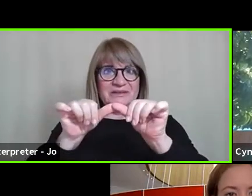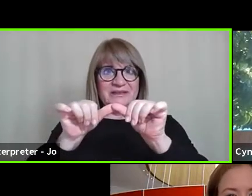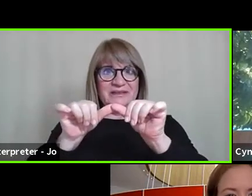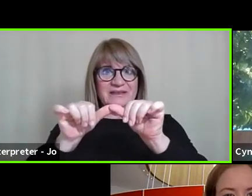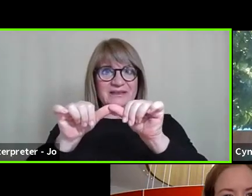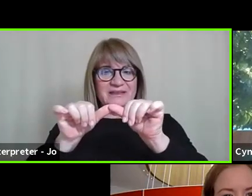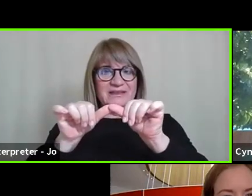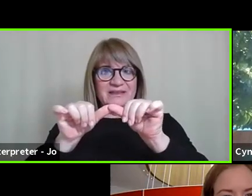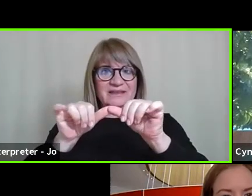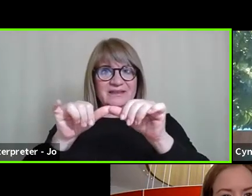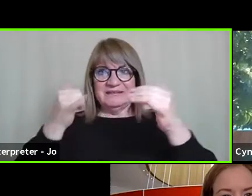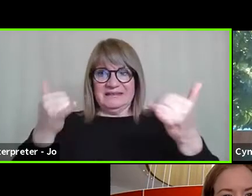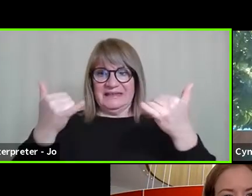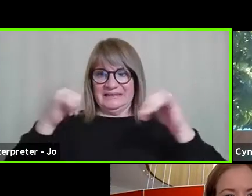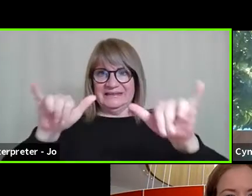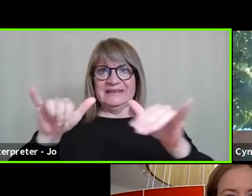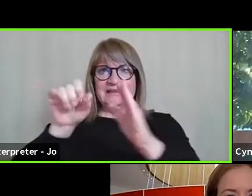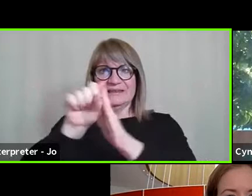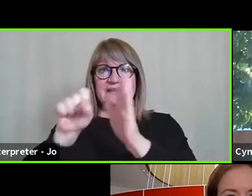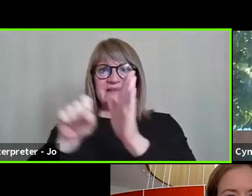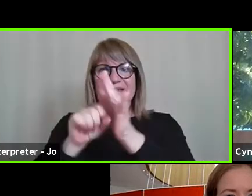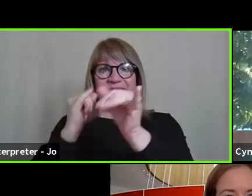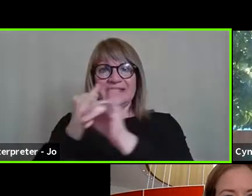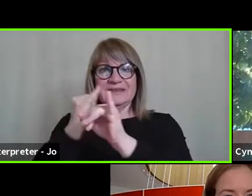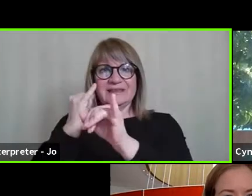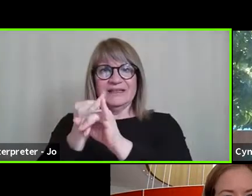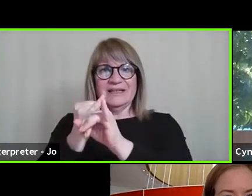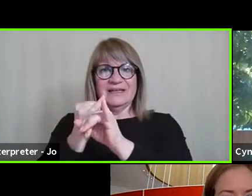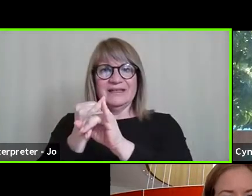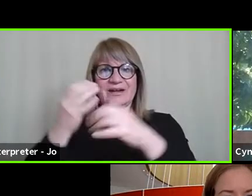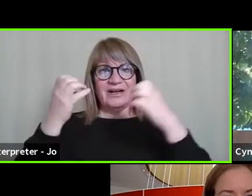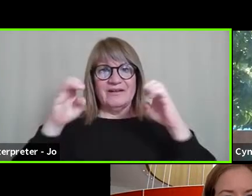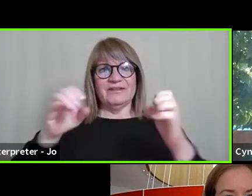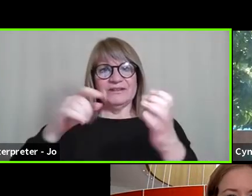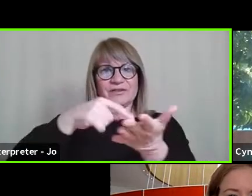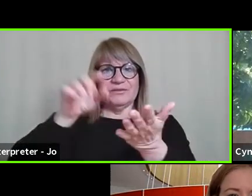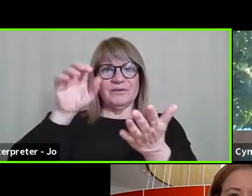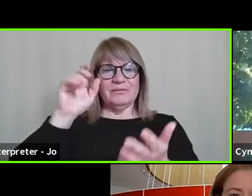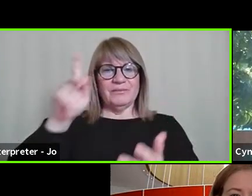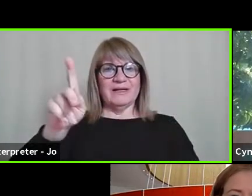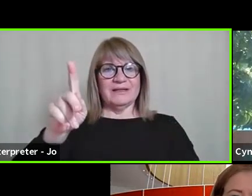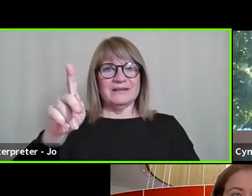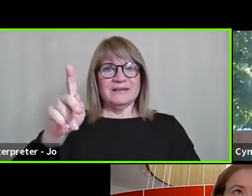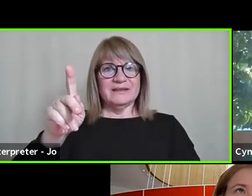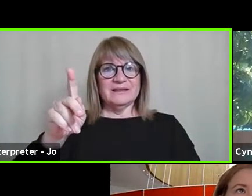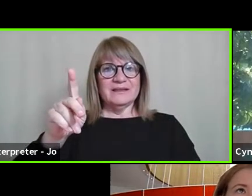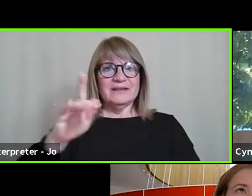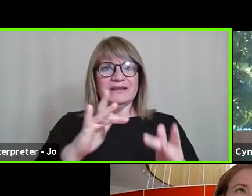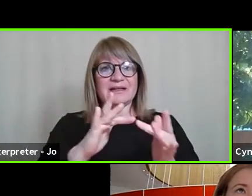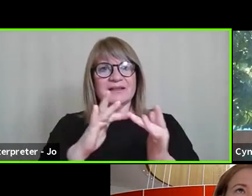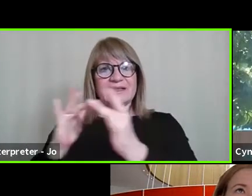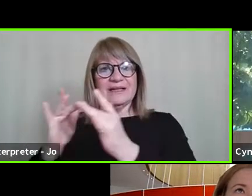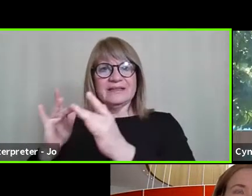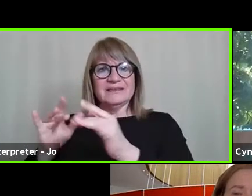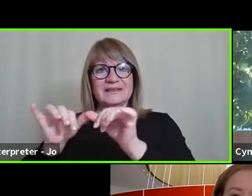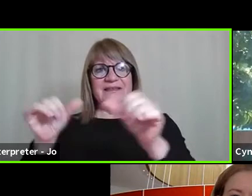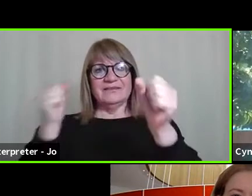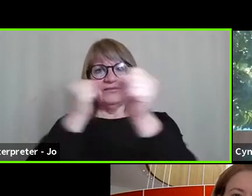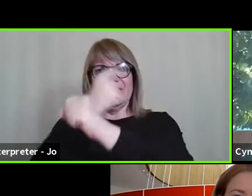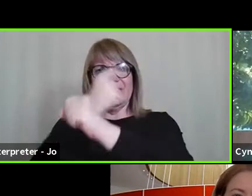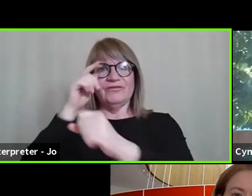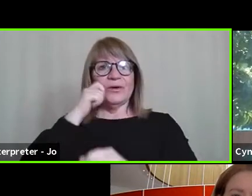institutions and that our efforts for reparations are deeply connected to the continued fight for racial